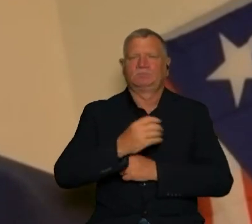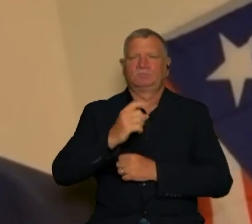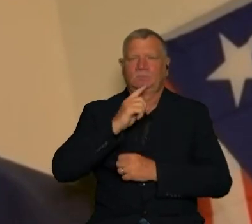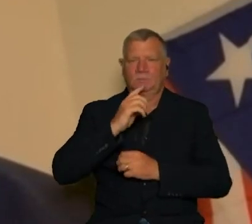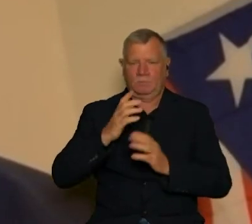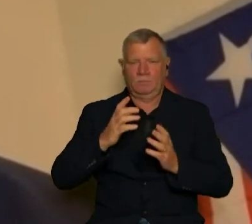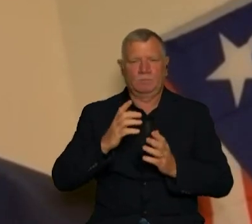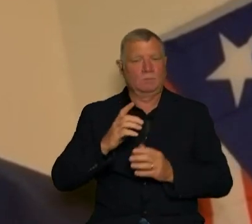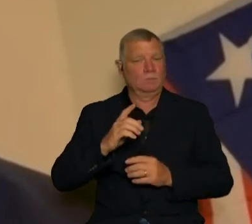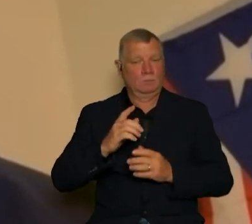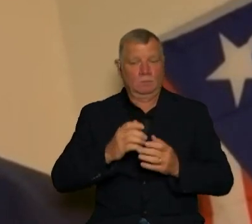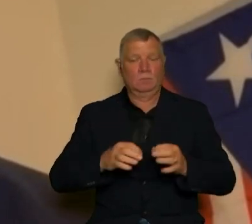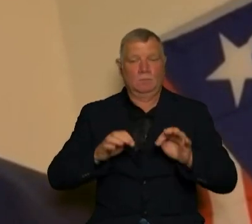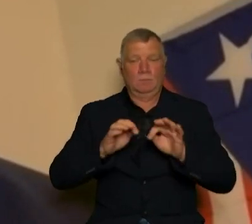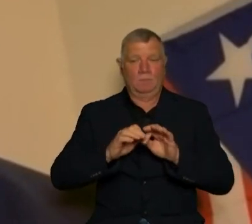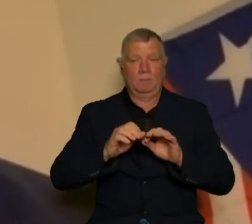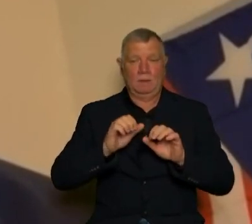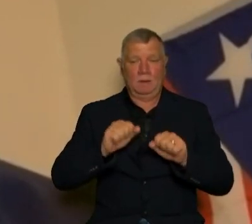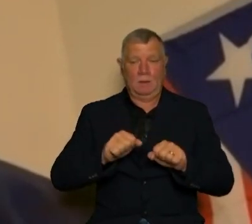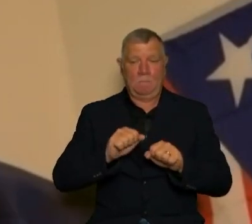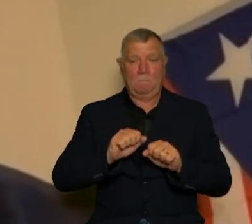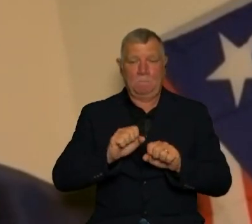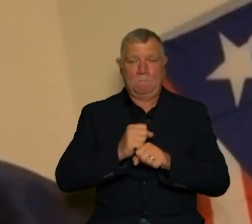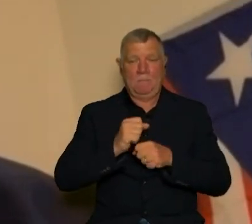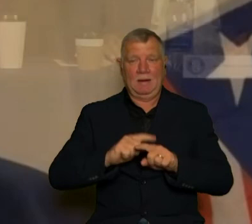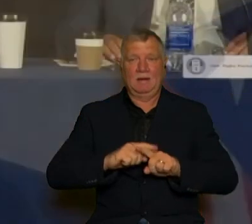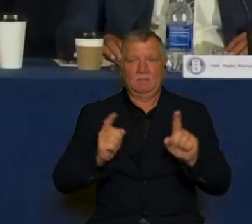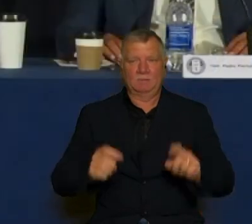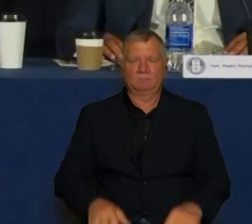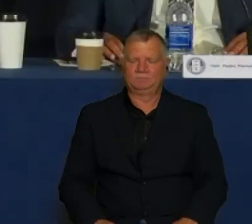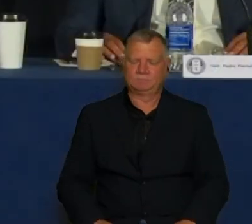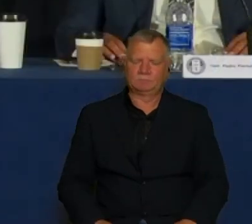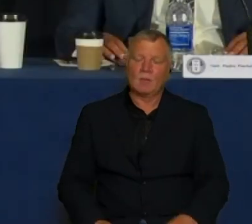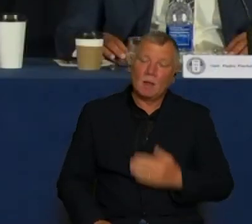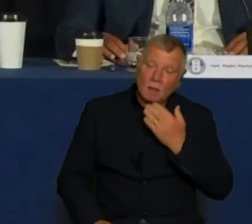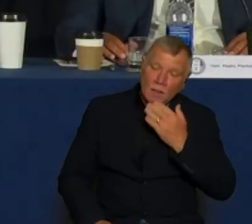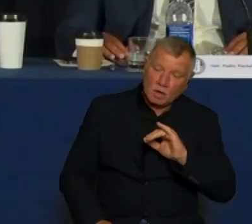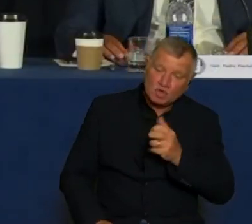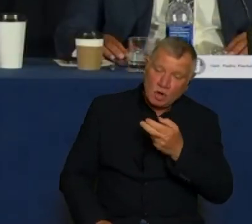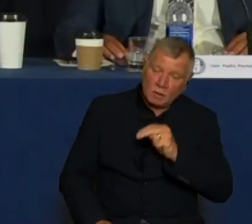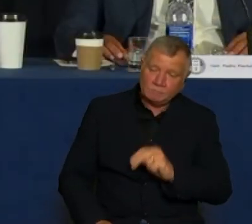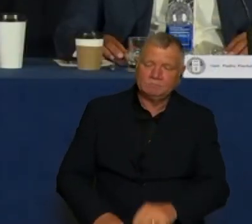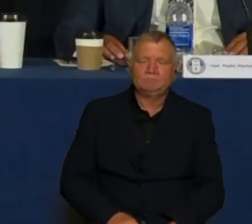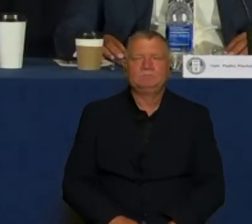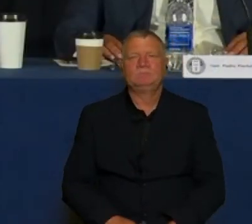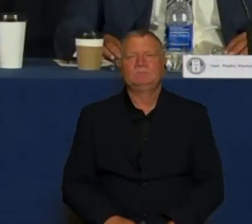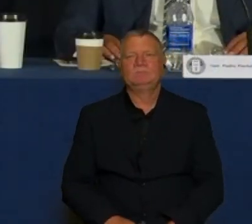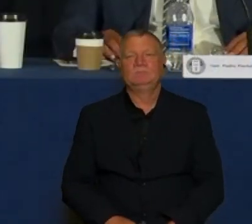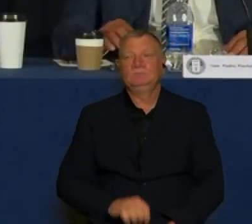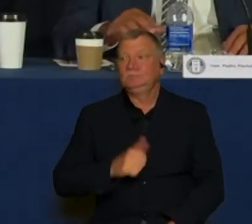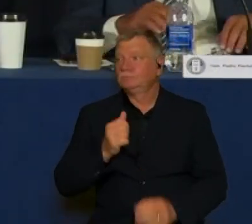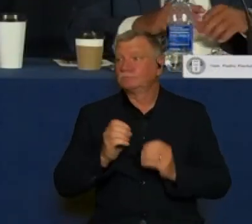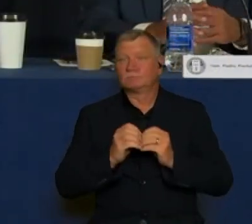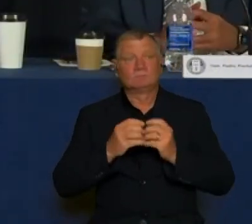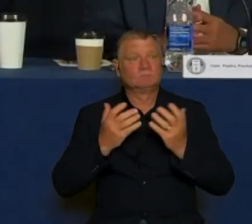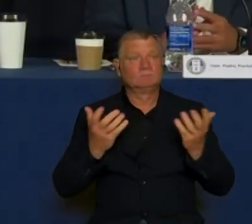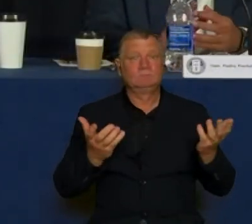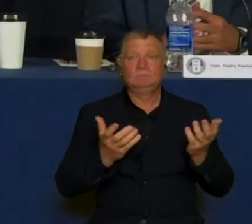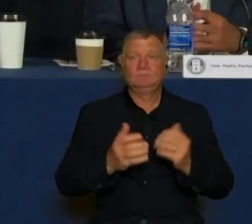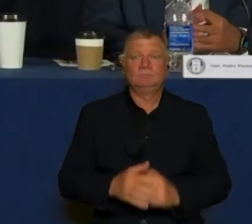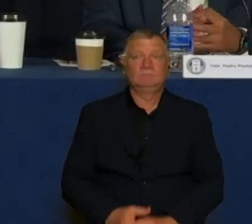it's a ripe opportunity to make a lot of difference. Thanks, John. Anything else?